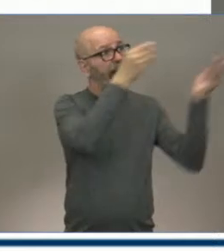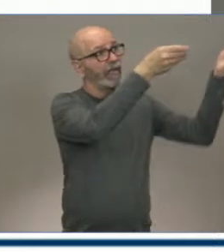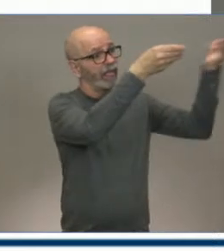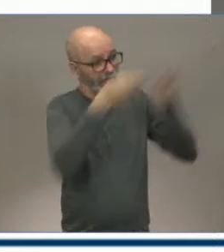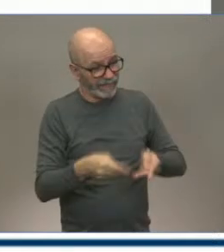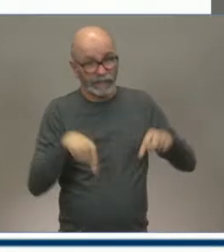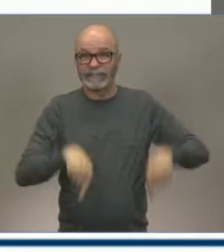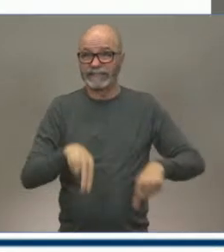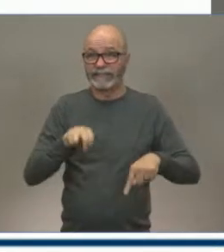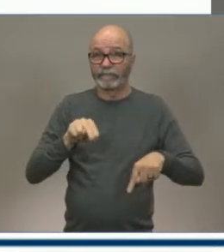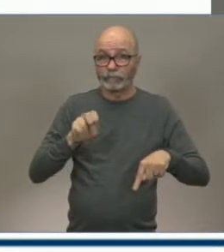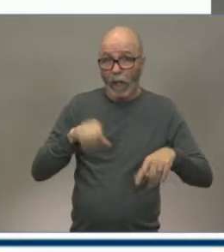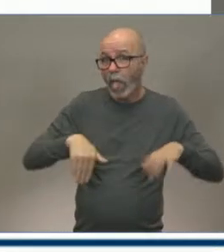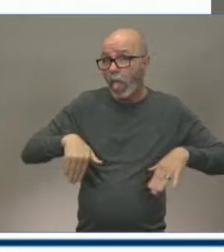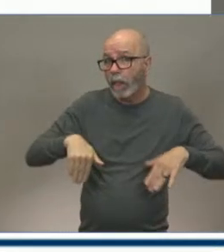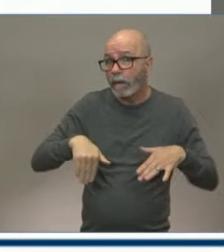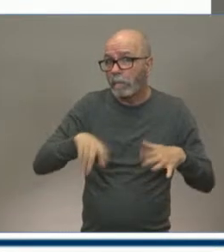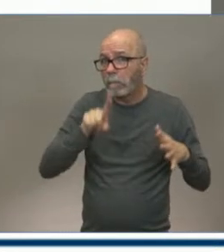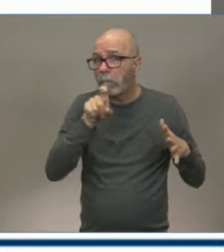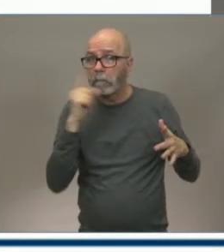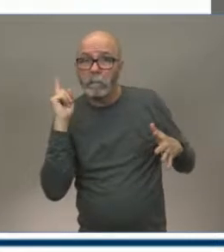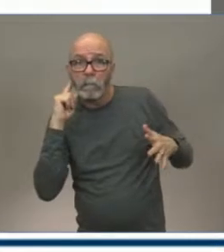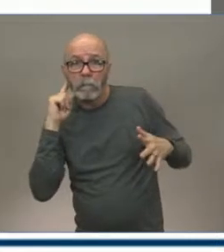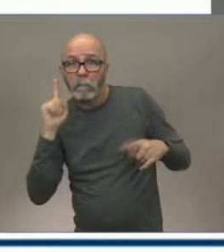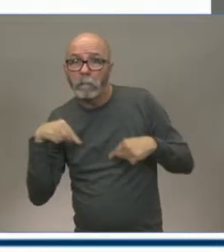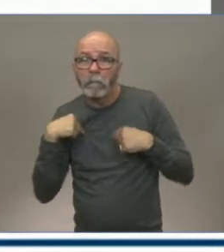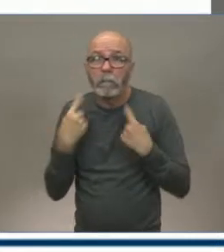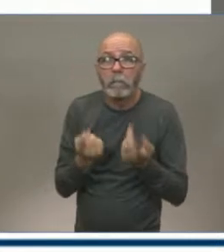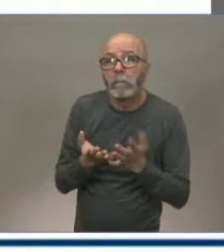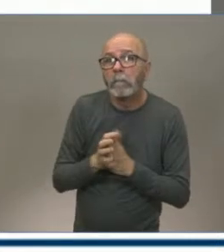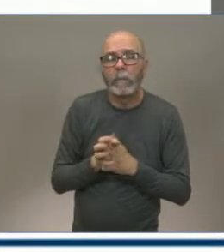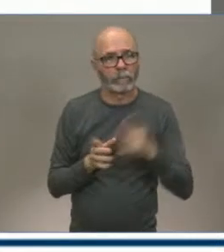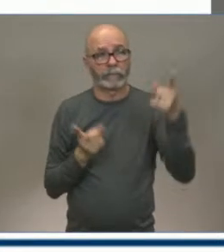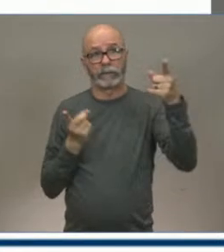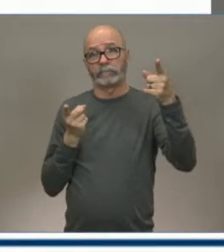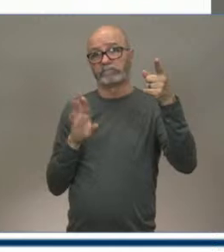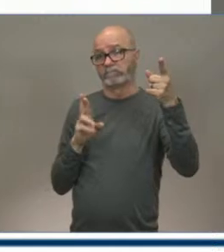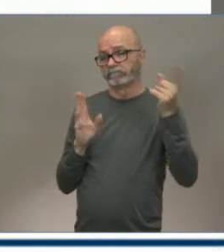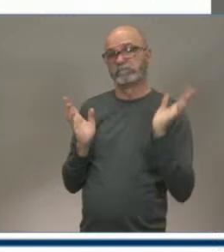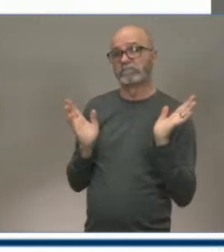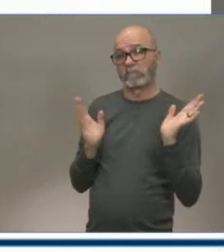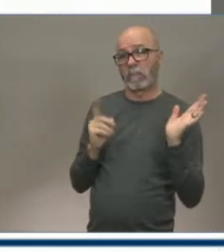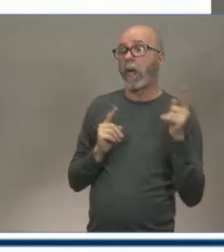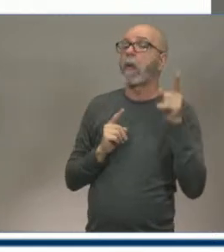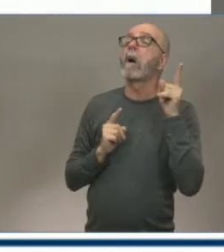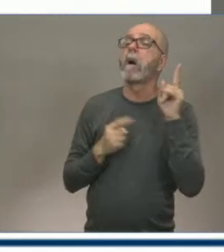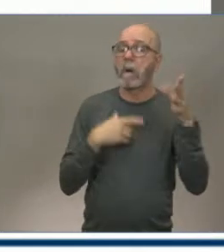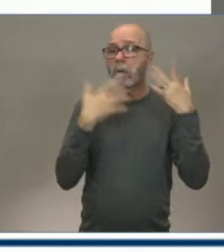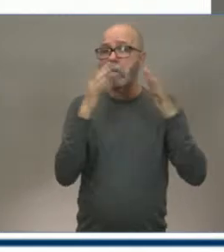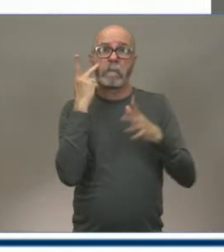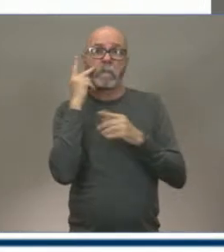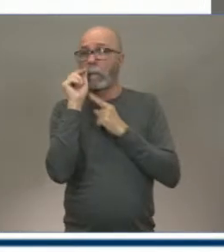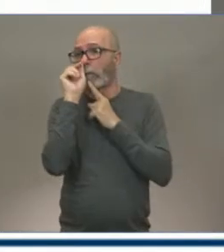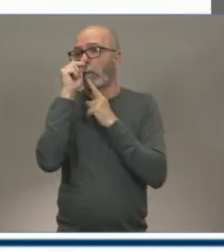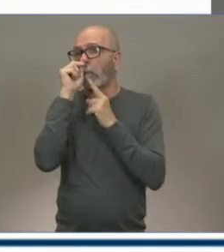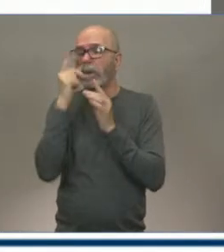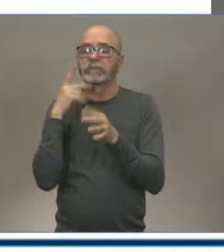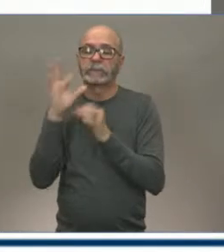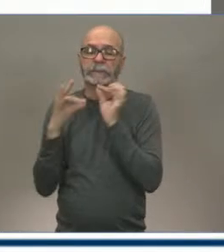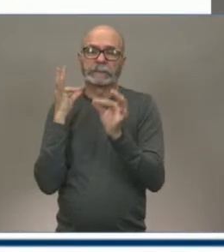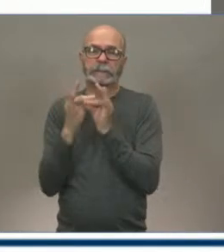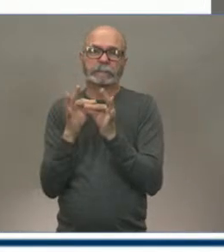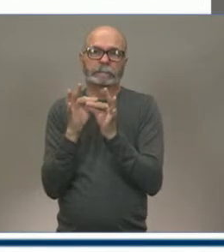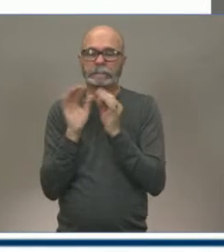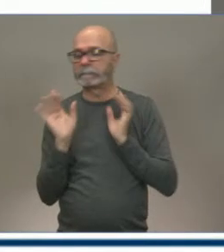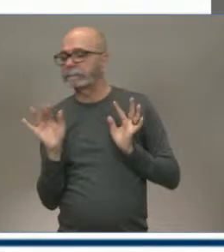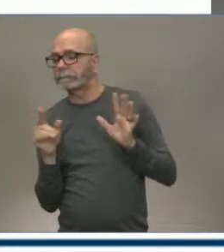We've sent at least one case off for the testing. We've developed criteria with